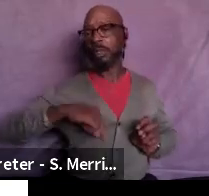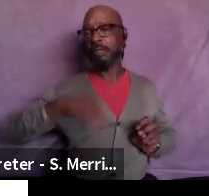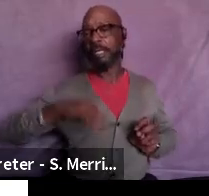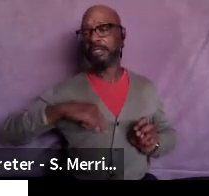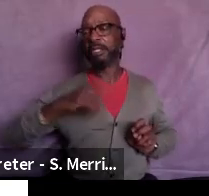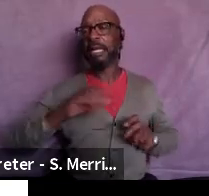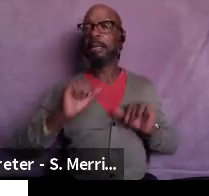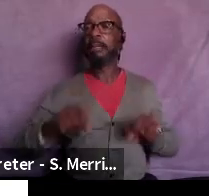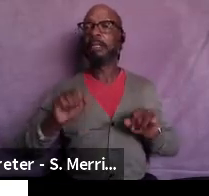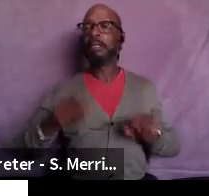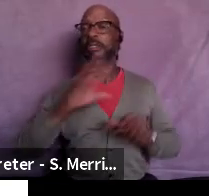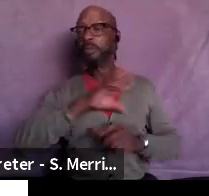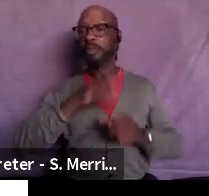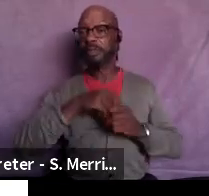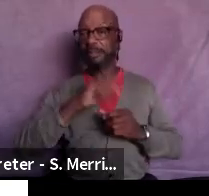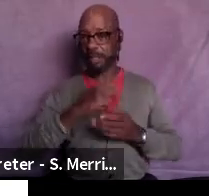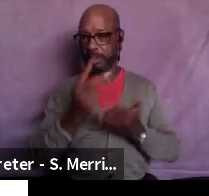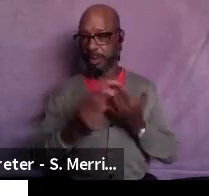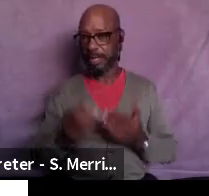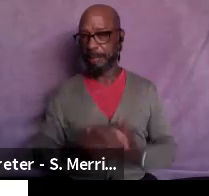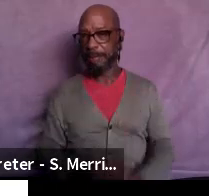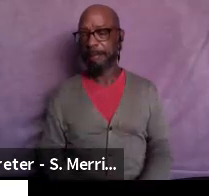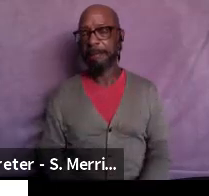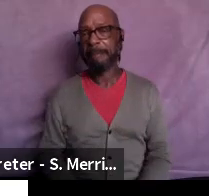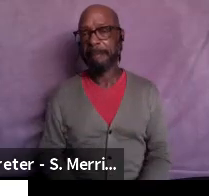abilities to participate in the program.